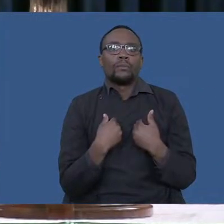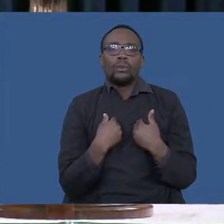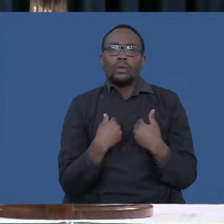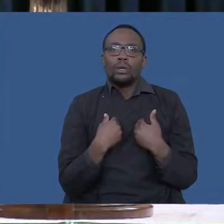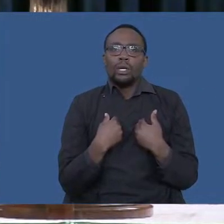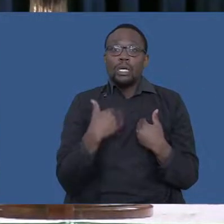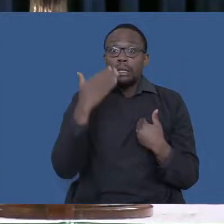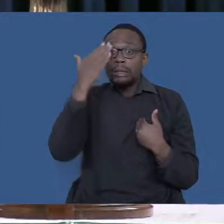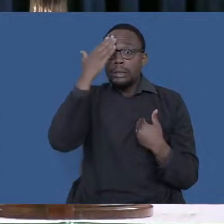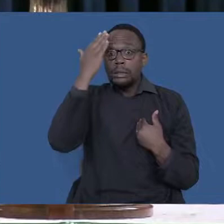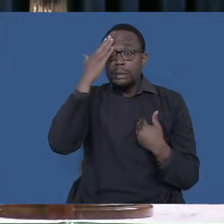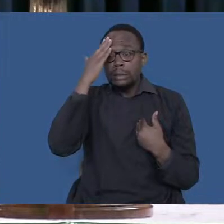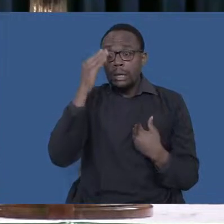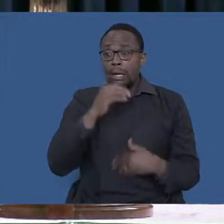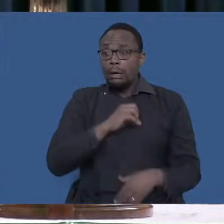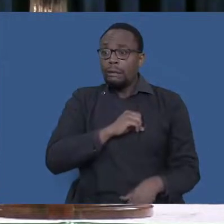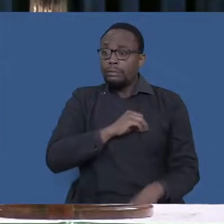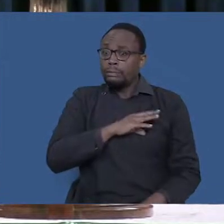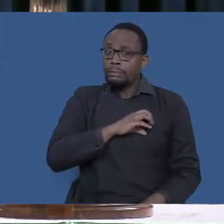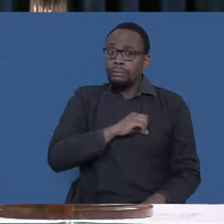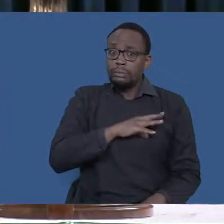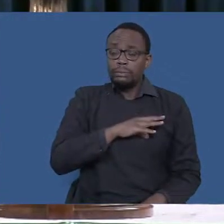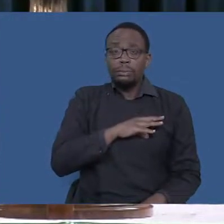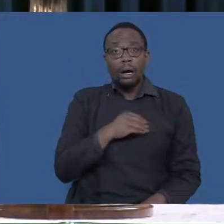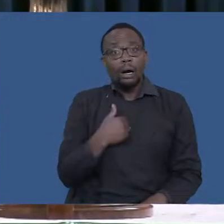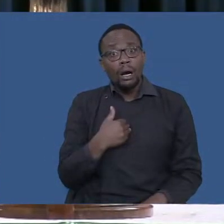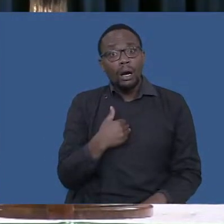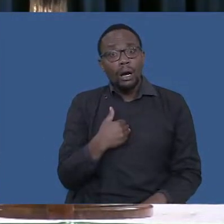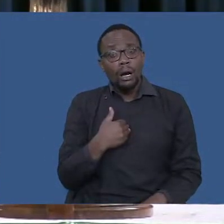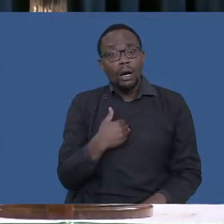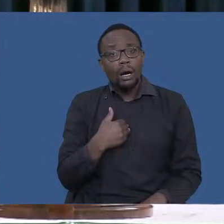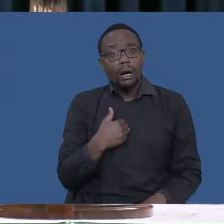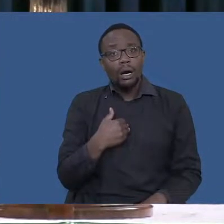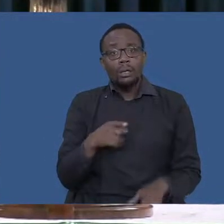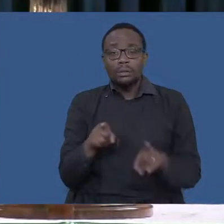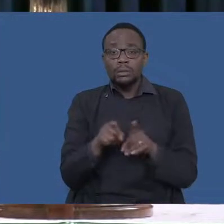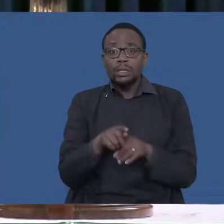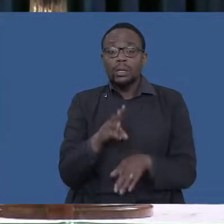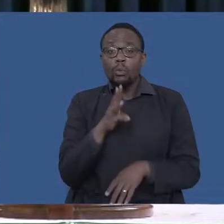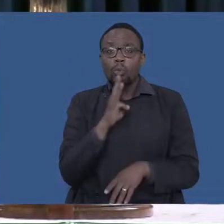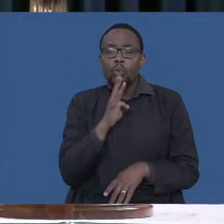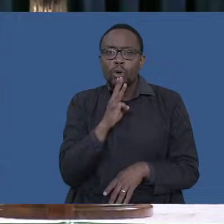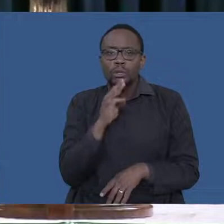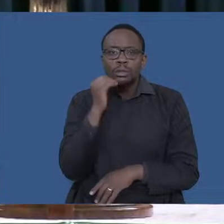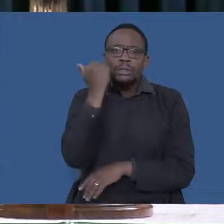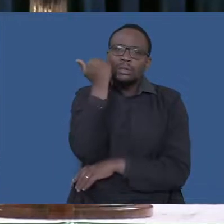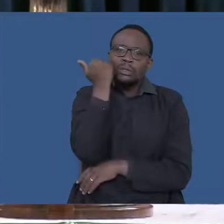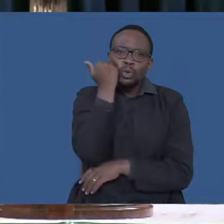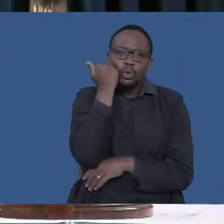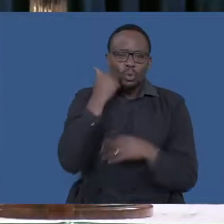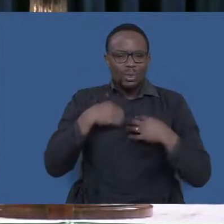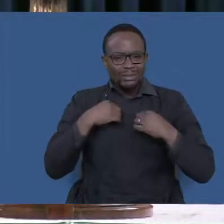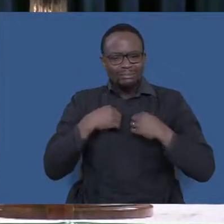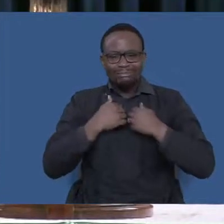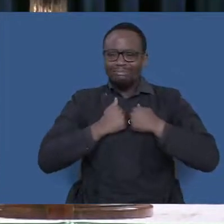the hearts of the people melted in fear and became like water. Then Joshua tore his clothes and fell face